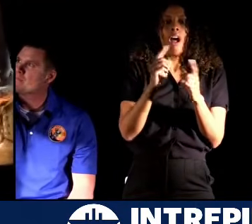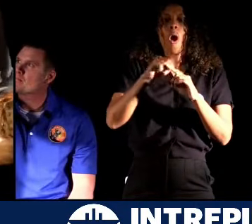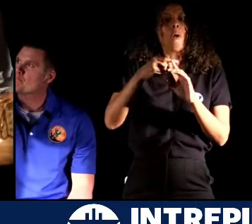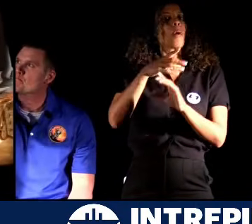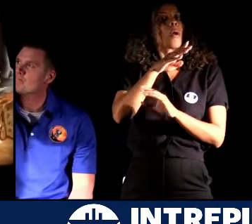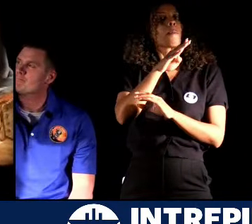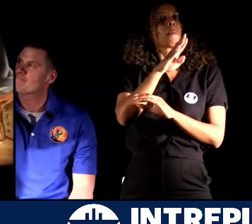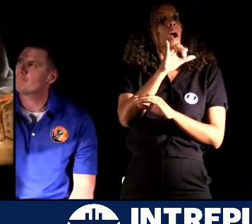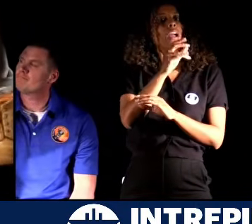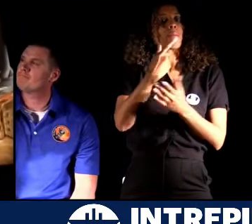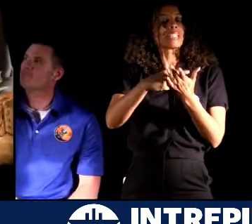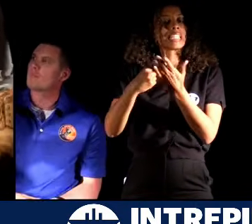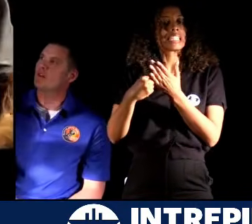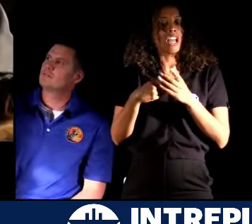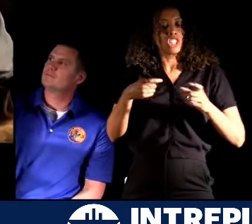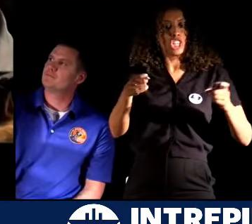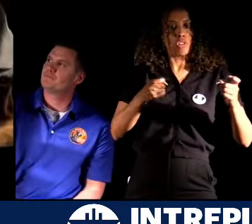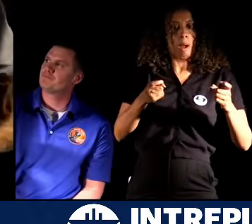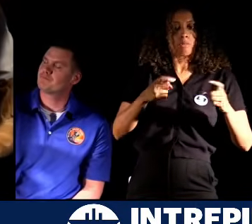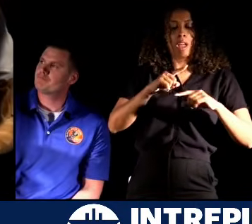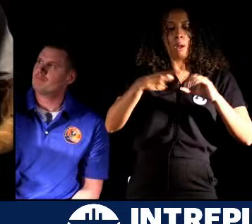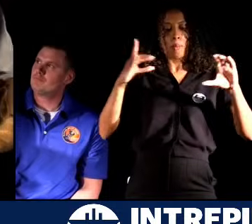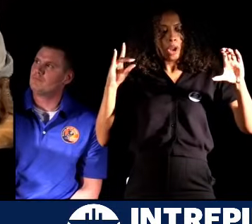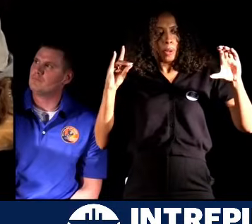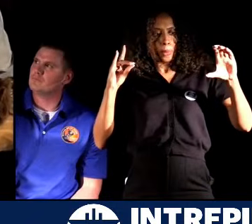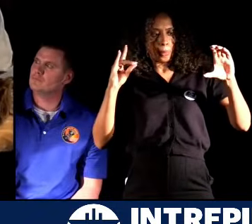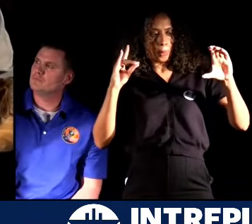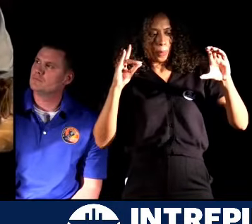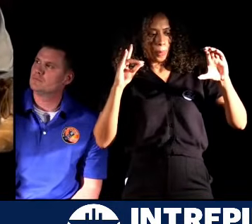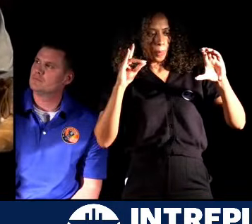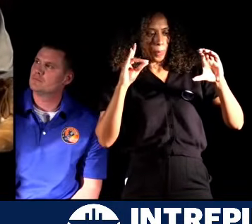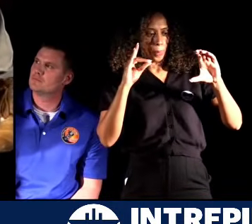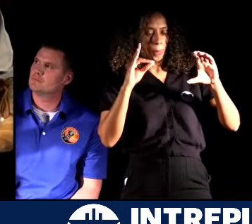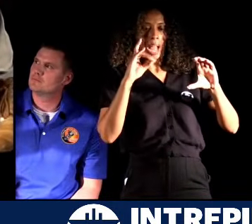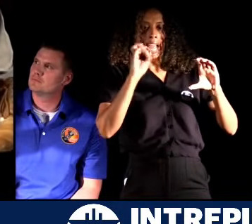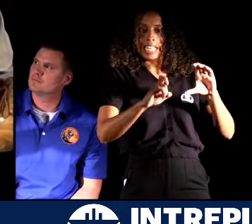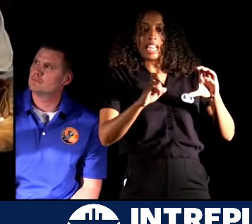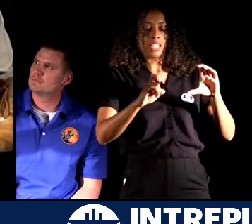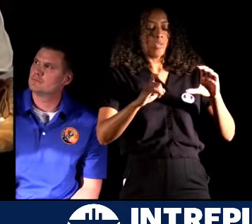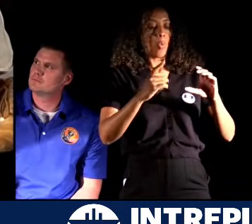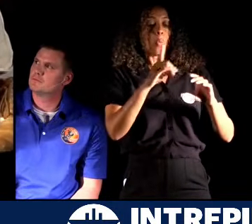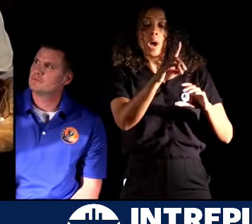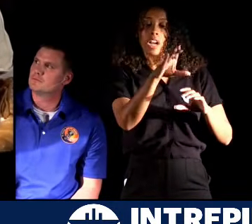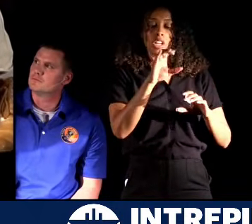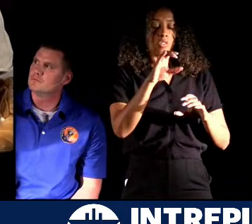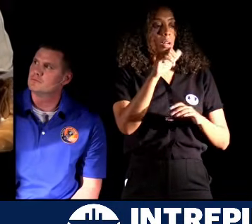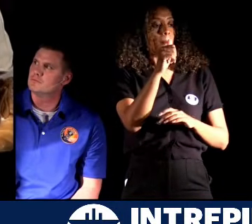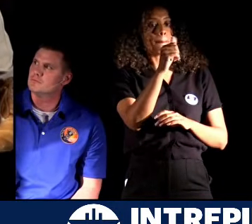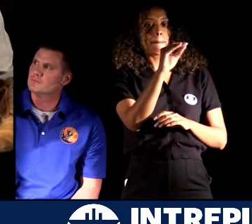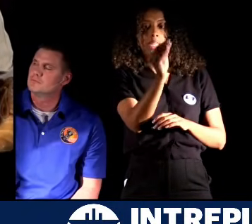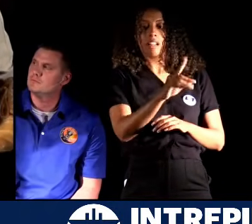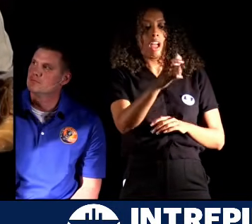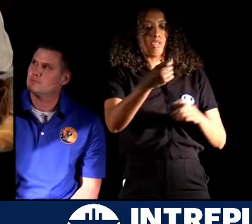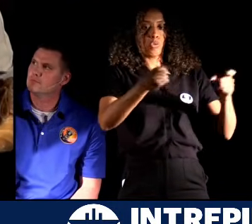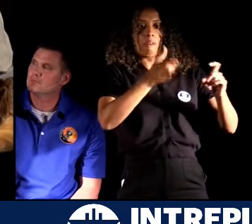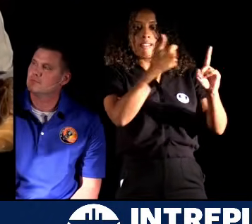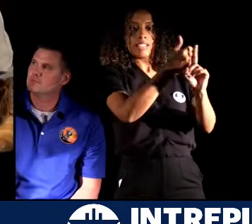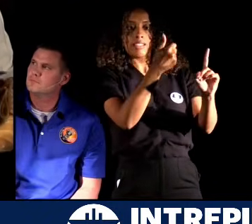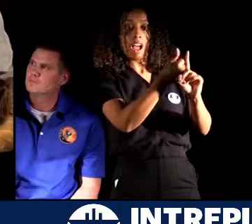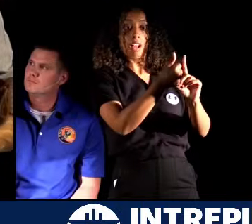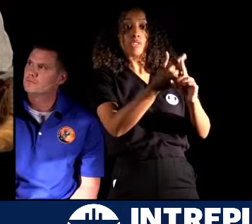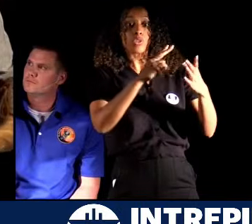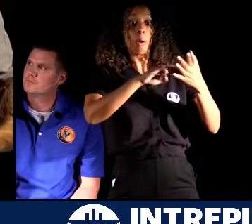when it is down there, it has to be 100% autonomous. Meaning that it encounters